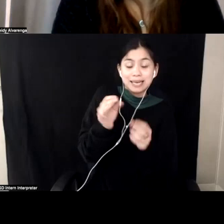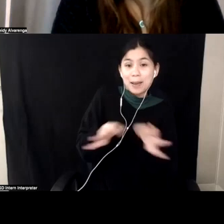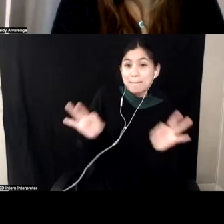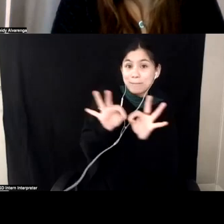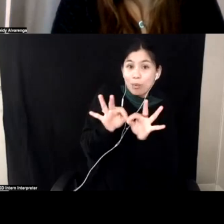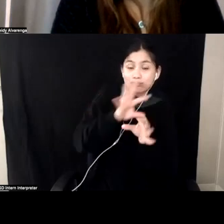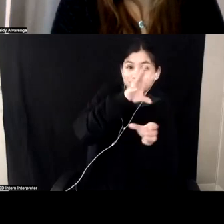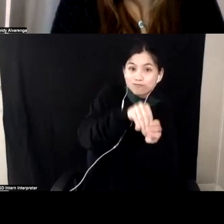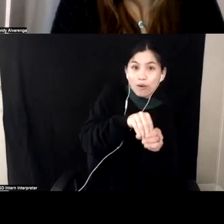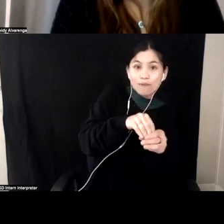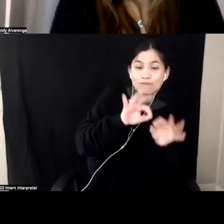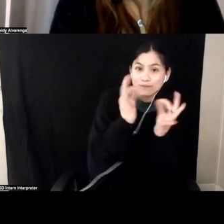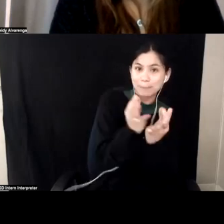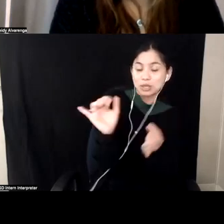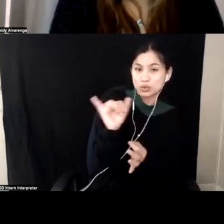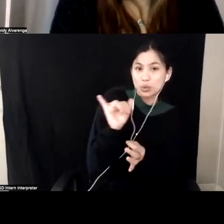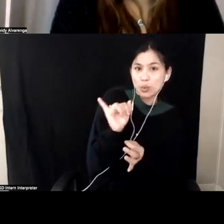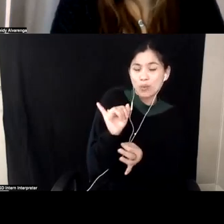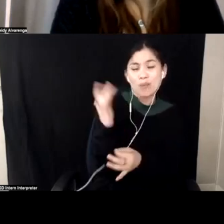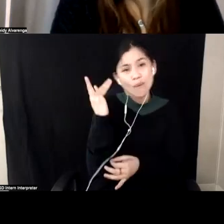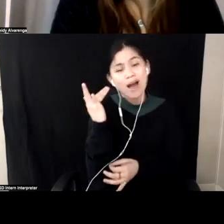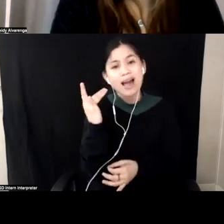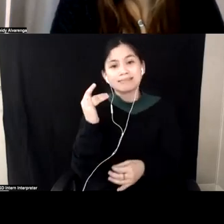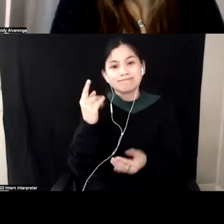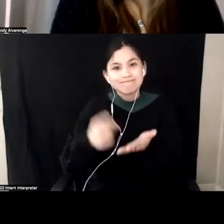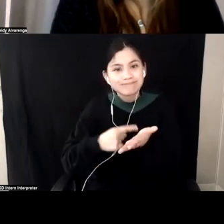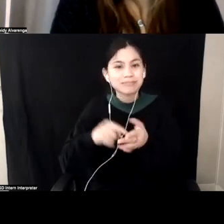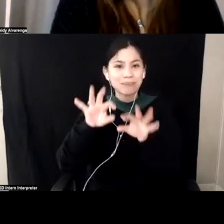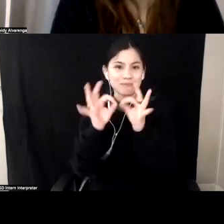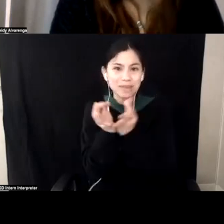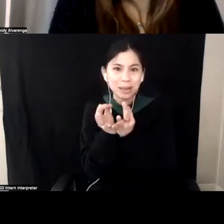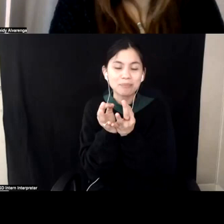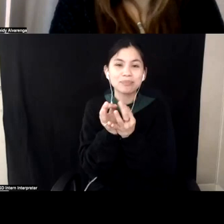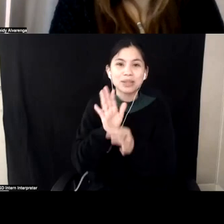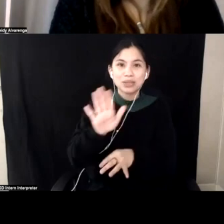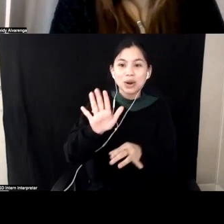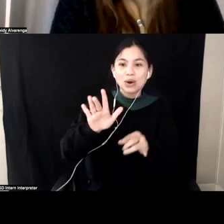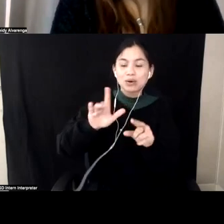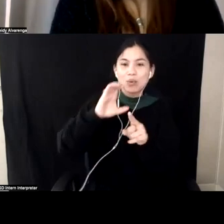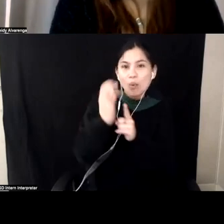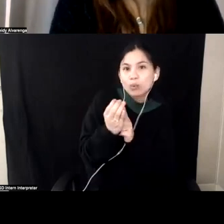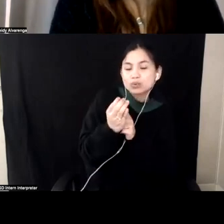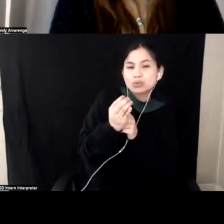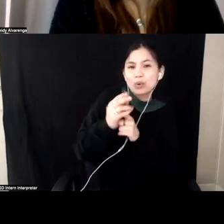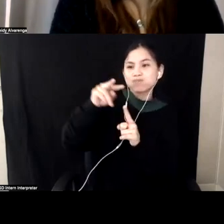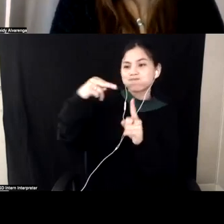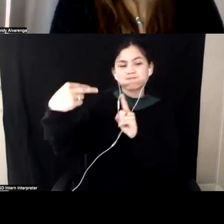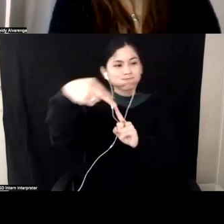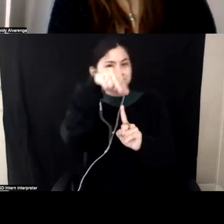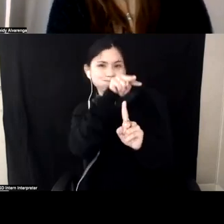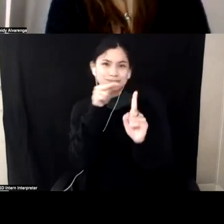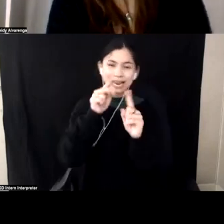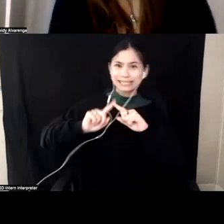some families, certain cultural aspects are very different. Even our Spanish is